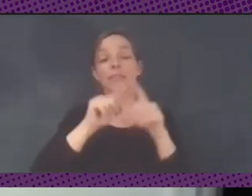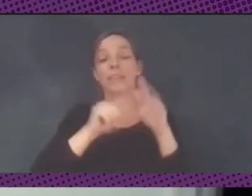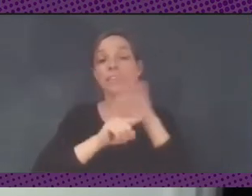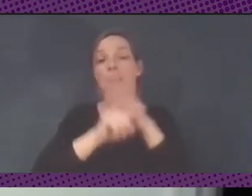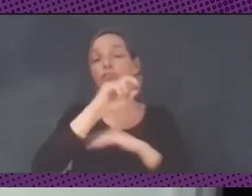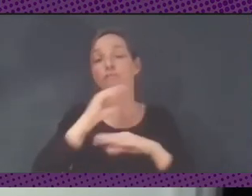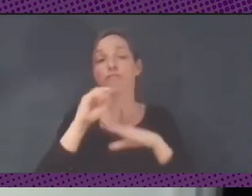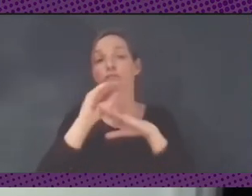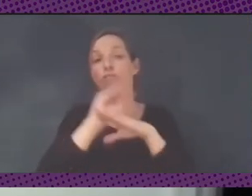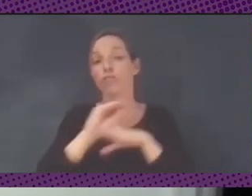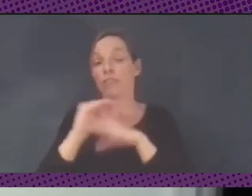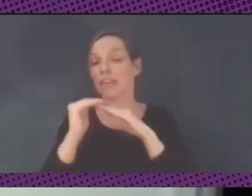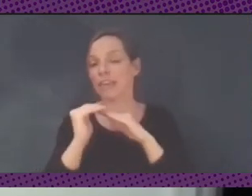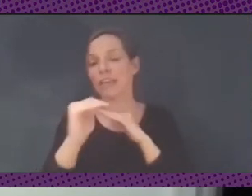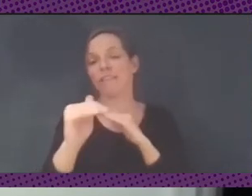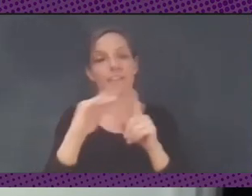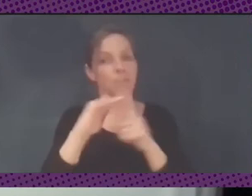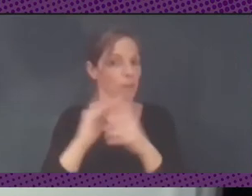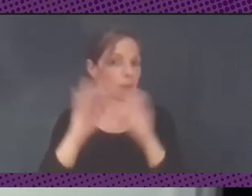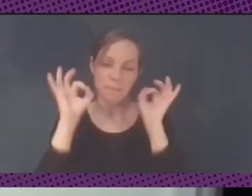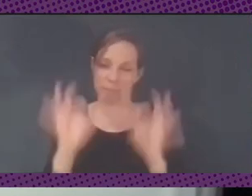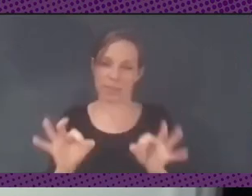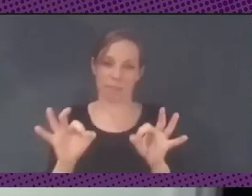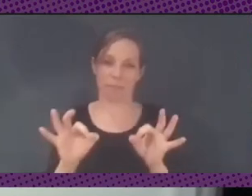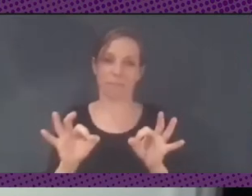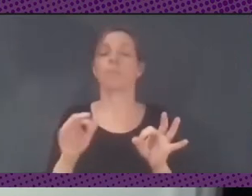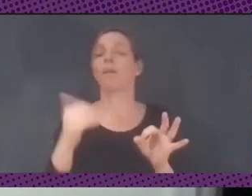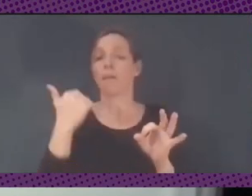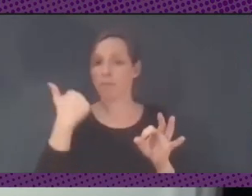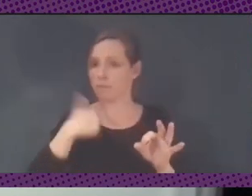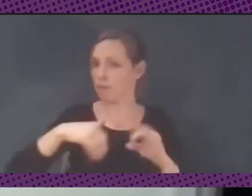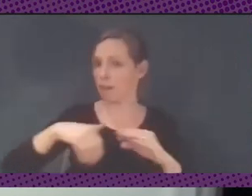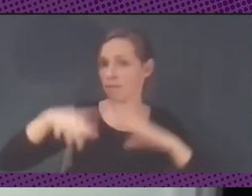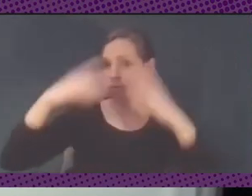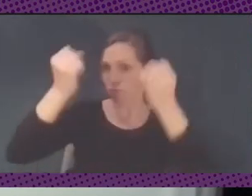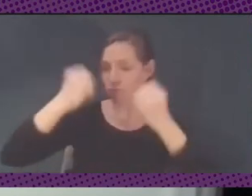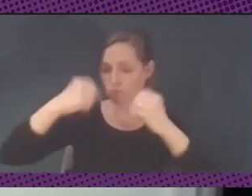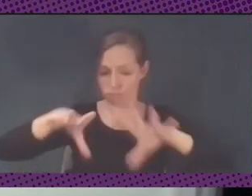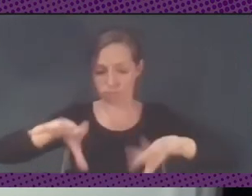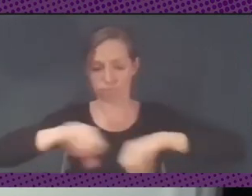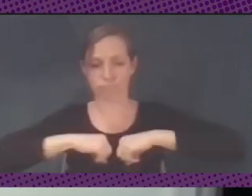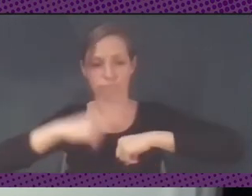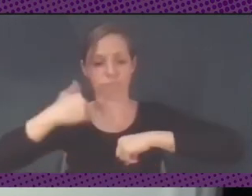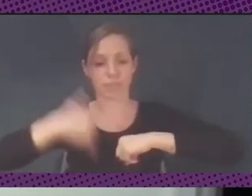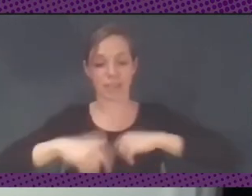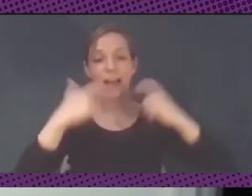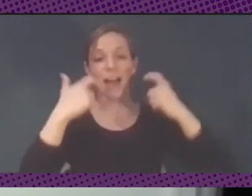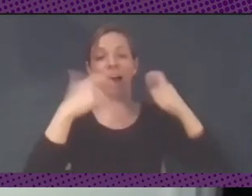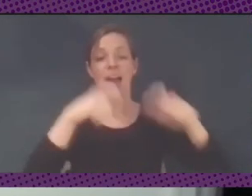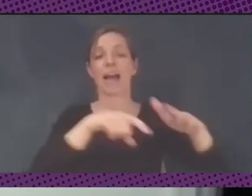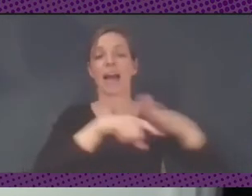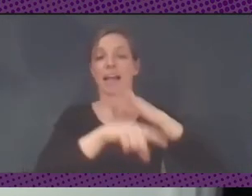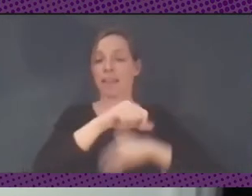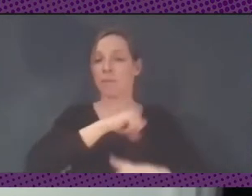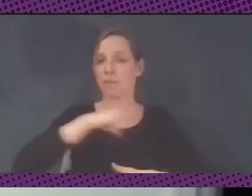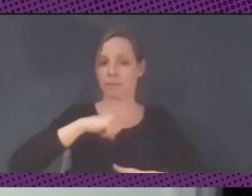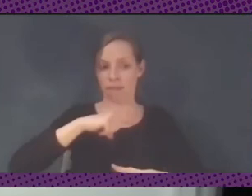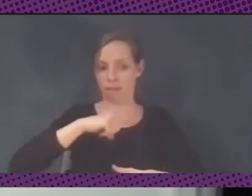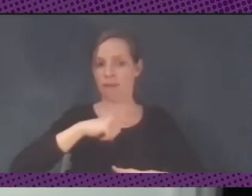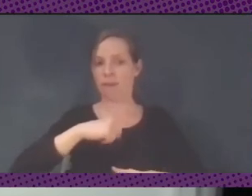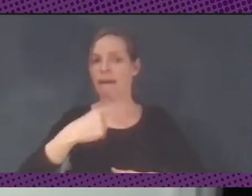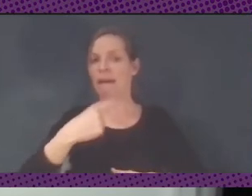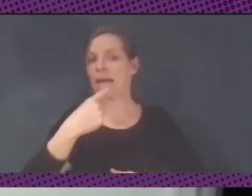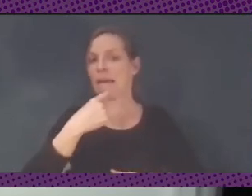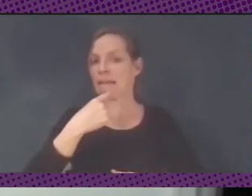private asset managers that can declare themselves social justice warriors, I have seen these people, asset managers who run